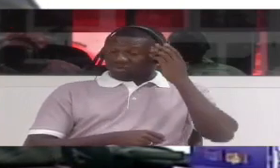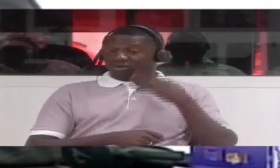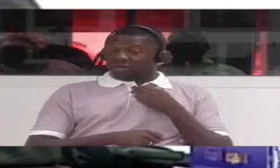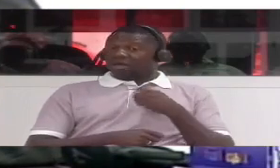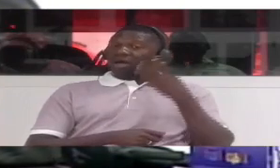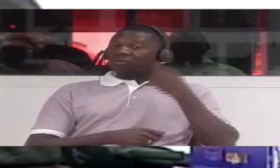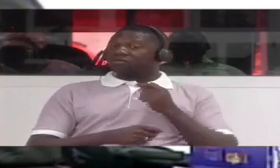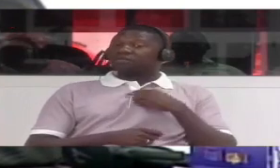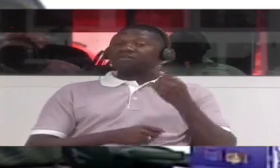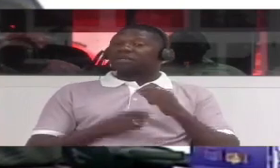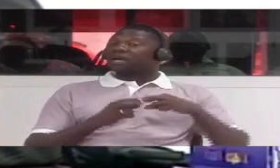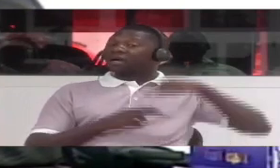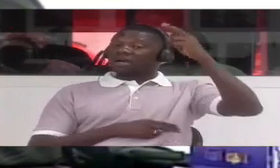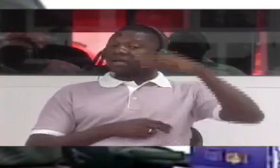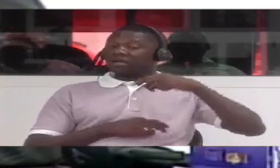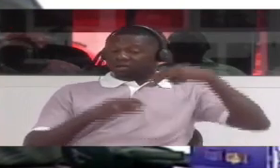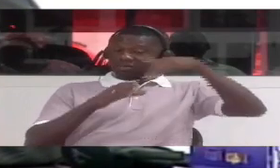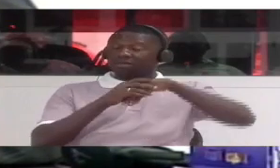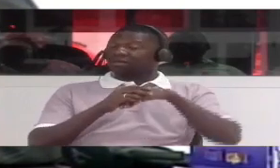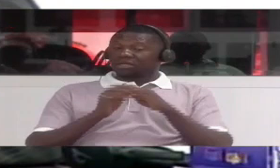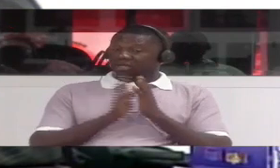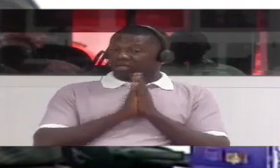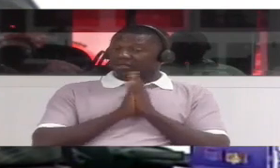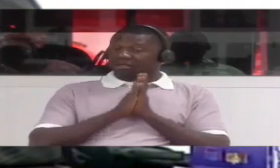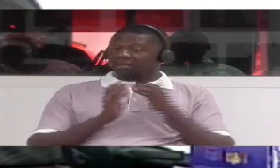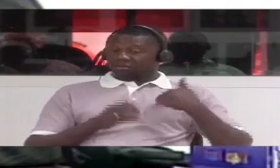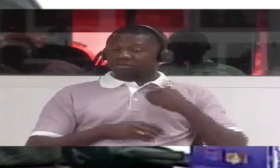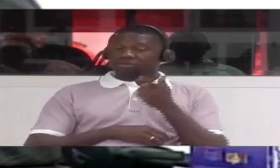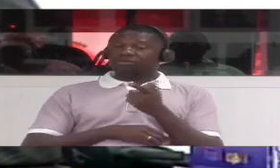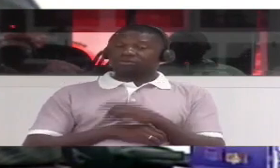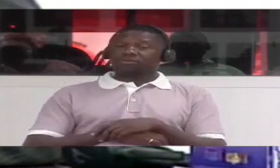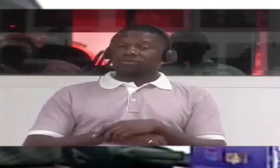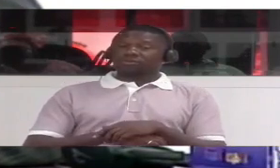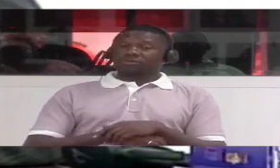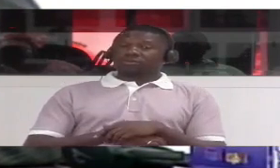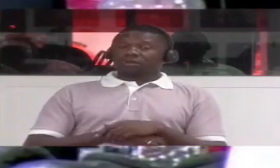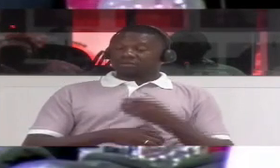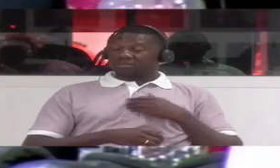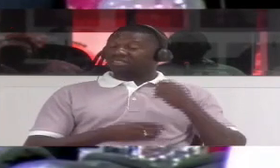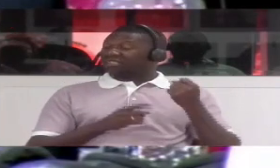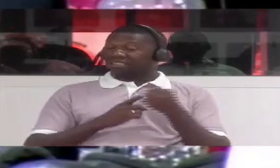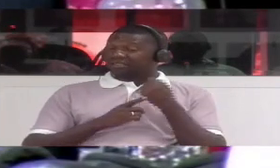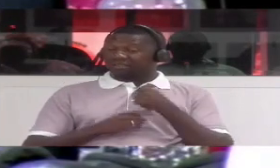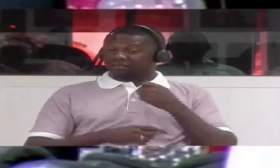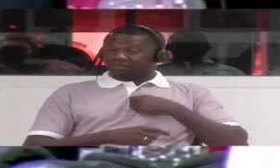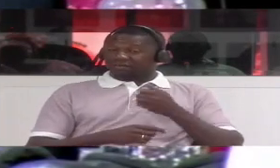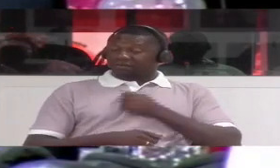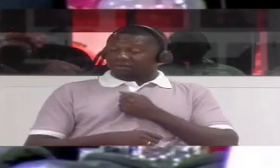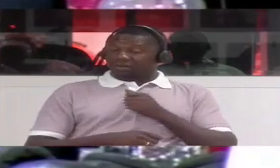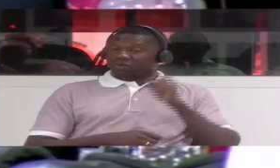very high among their enemies. So I spent the whole night in terrific fear of what may happen next. You told us that when you